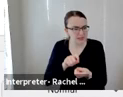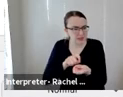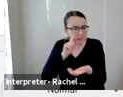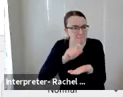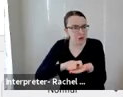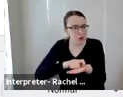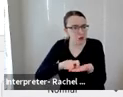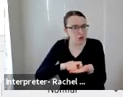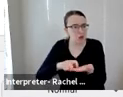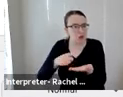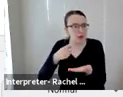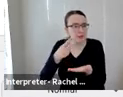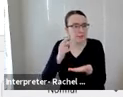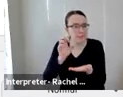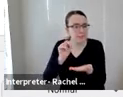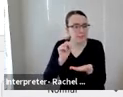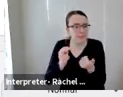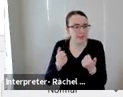type of pen?